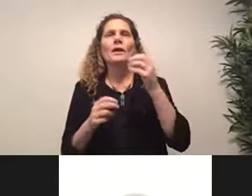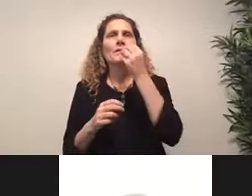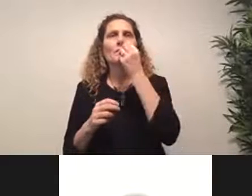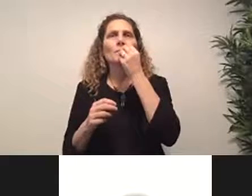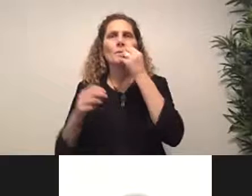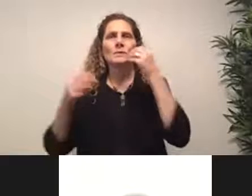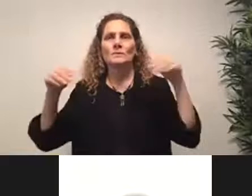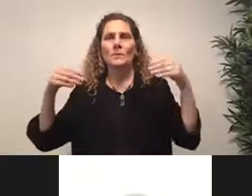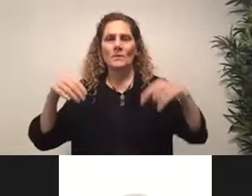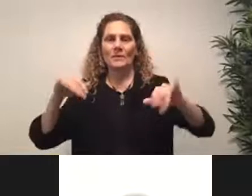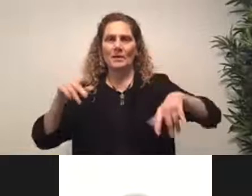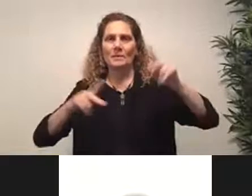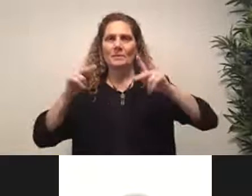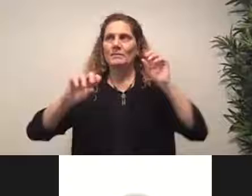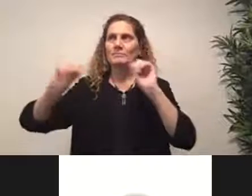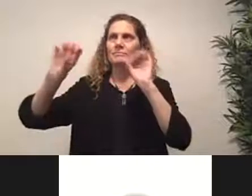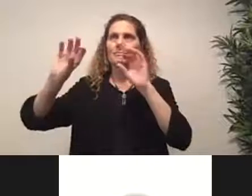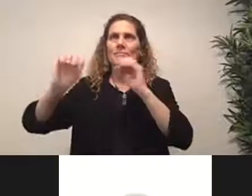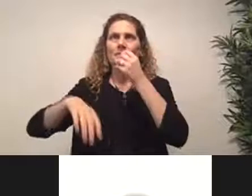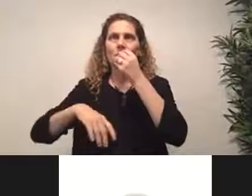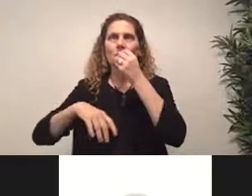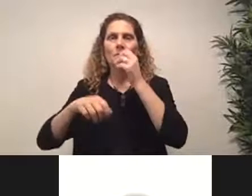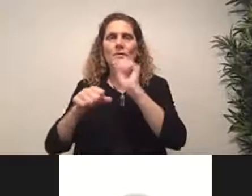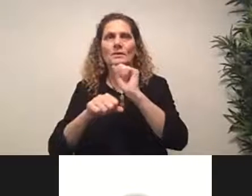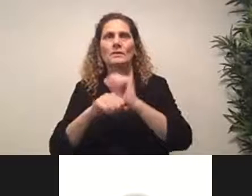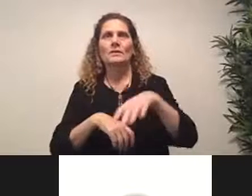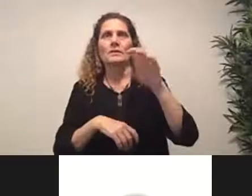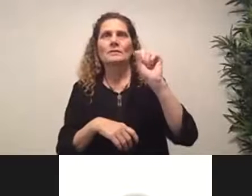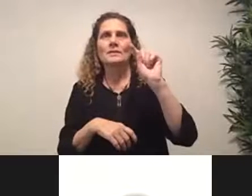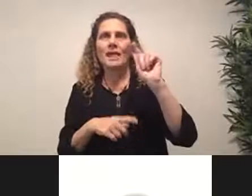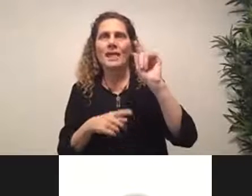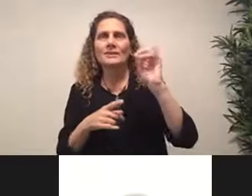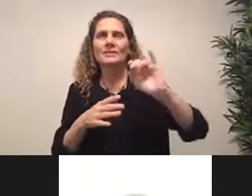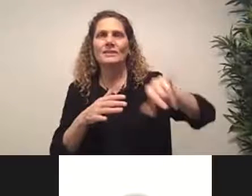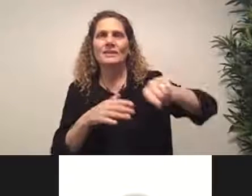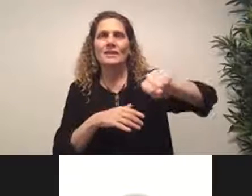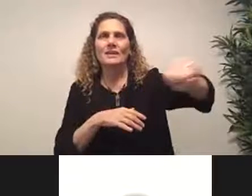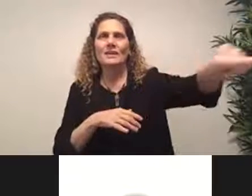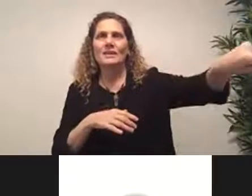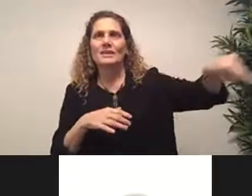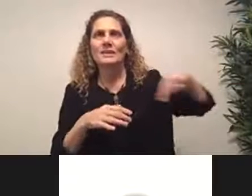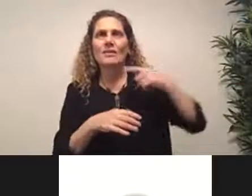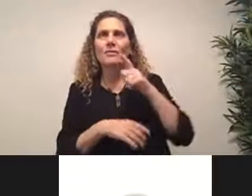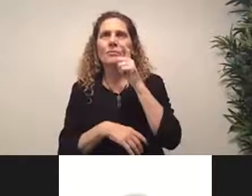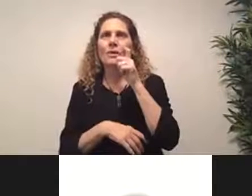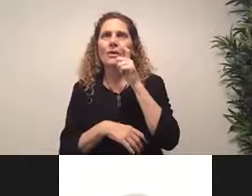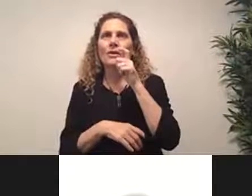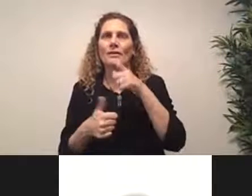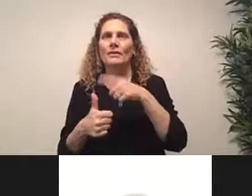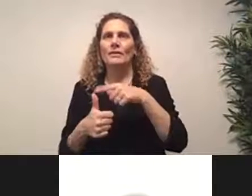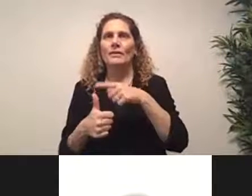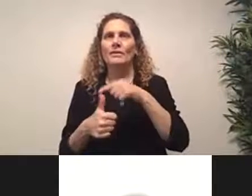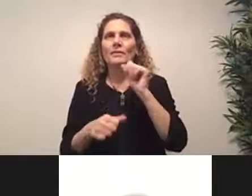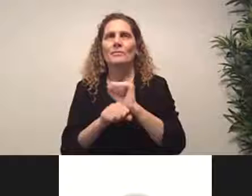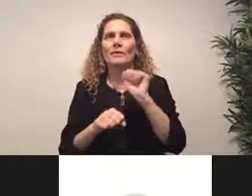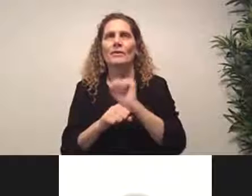communities safe and functioning over this last year. So this includes those in food and agriculture, the transportation